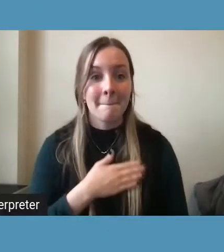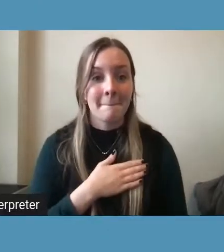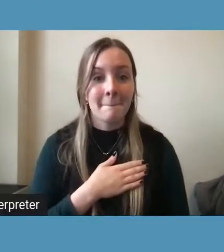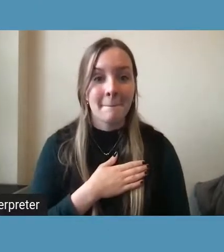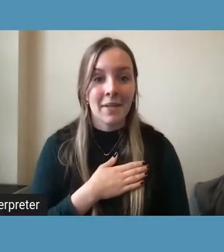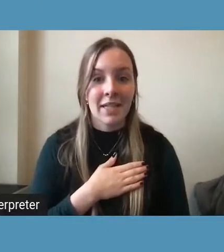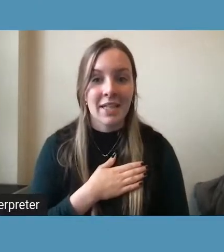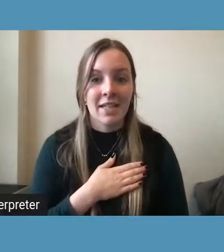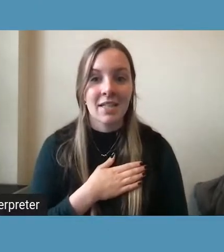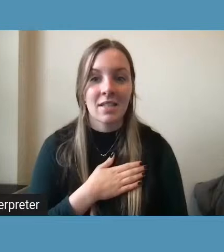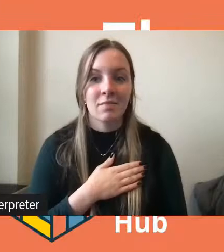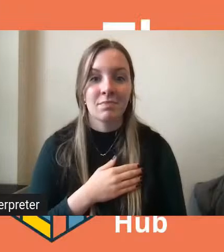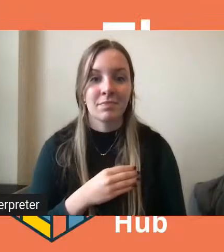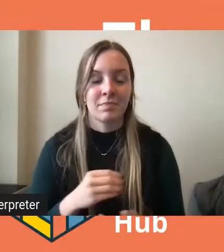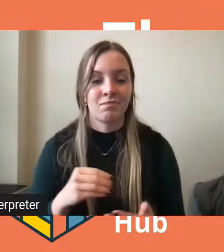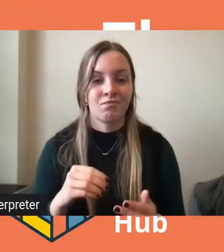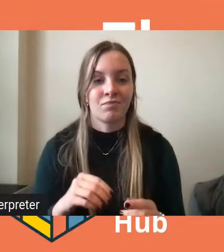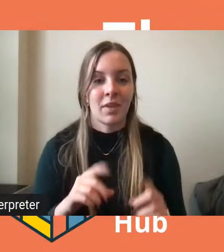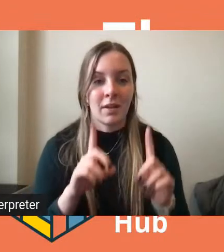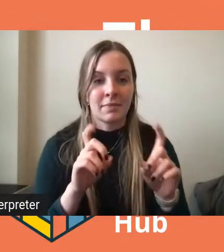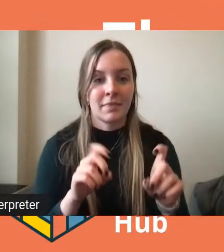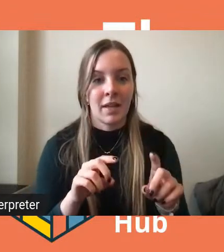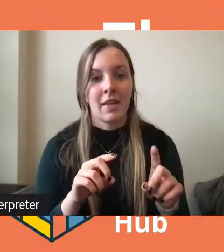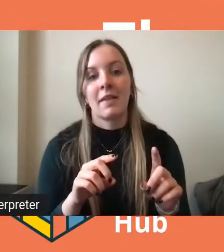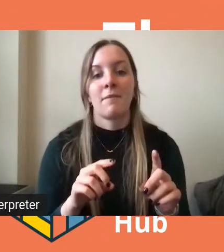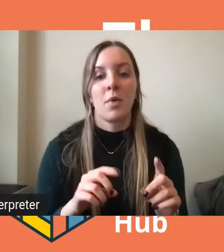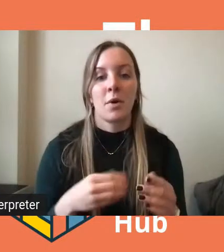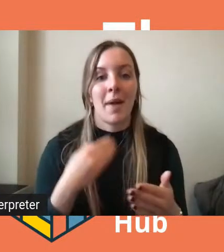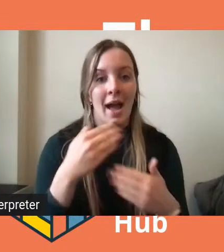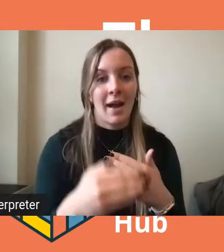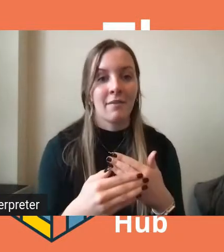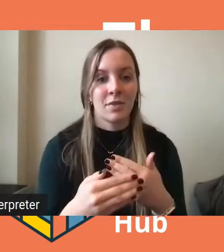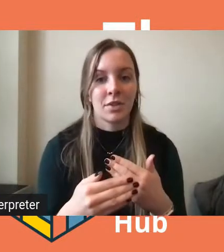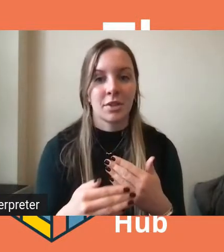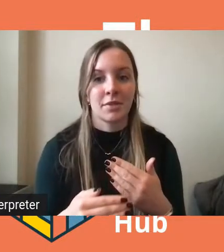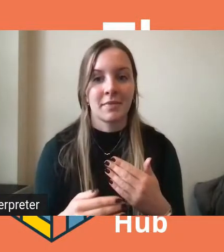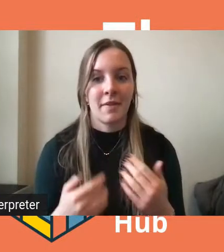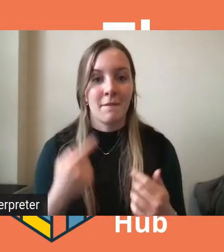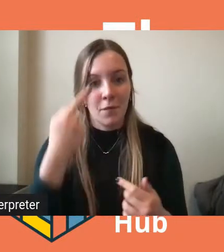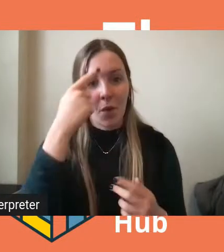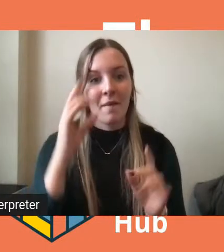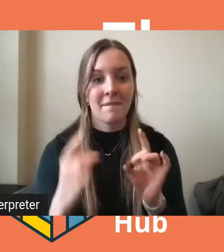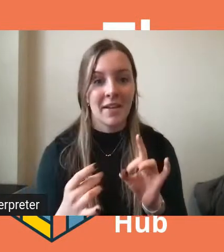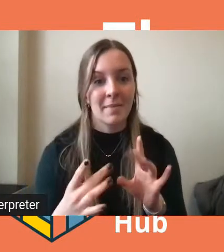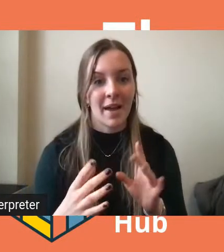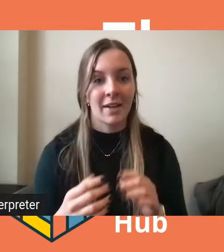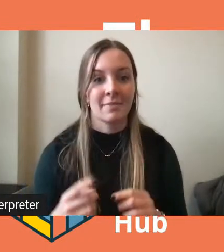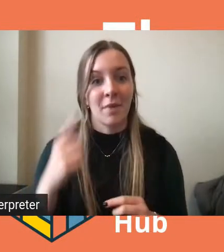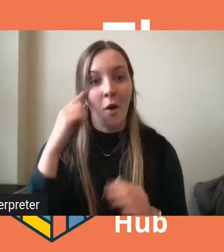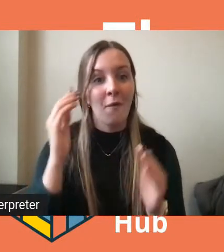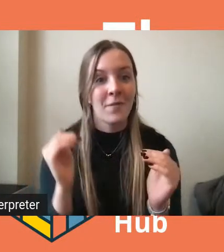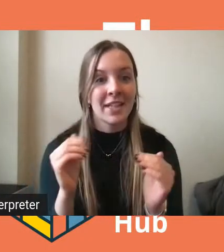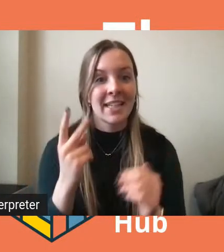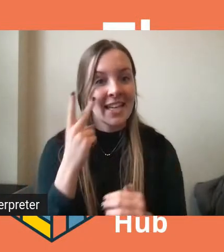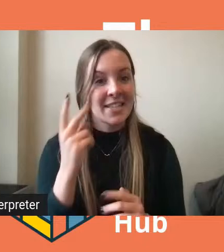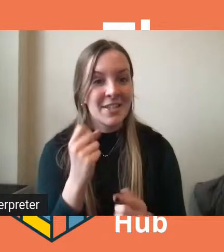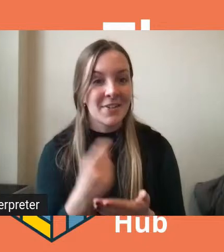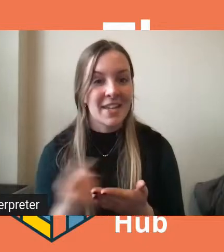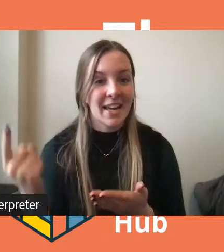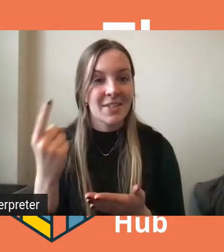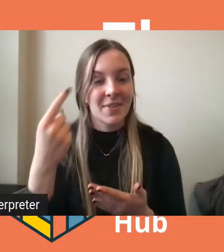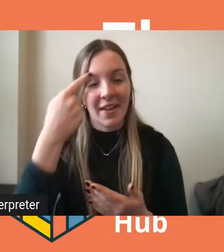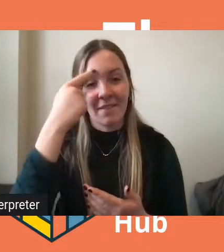out an evaluation form and visit the community forum space at museum-hub.org. Hopefully we'll see you next week, same time, same place,